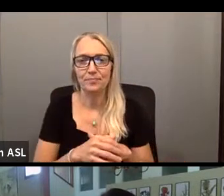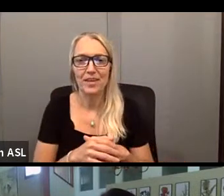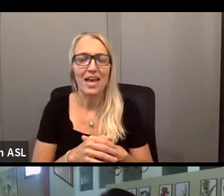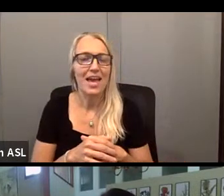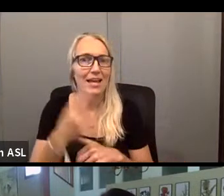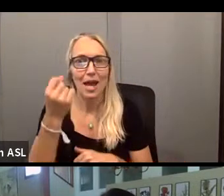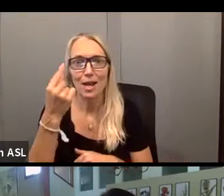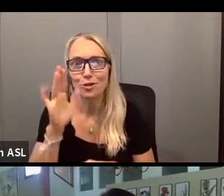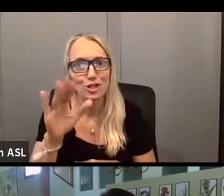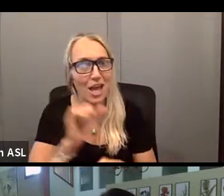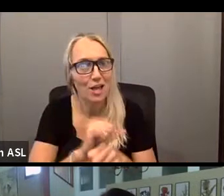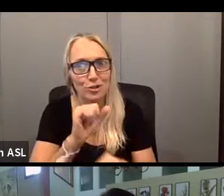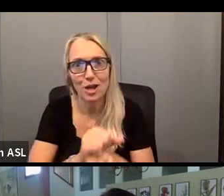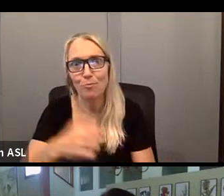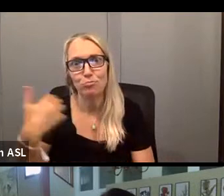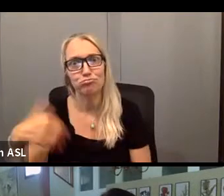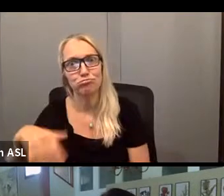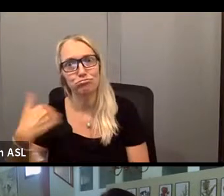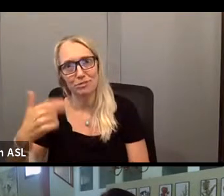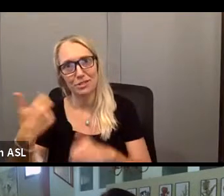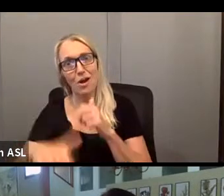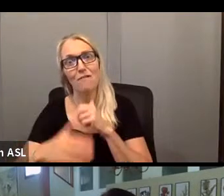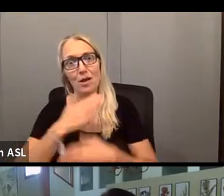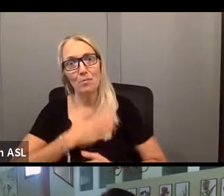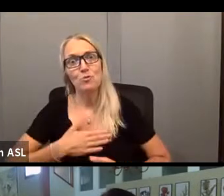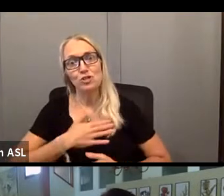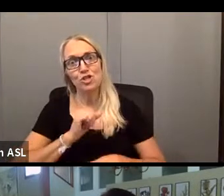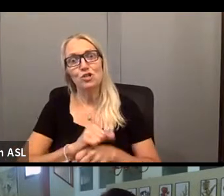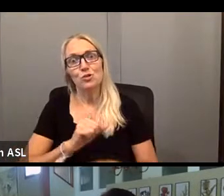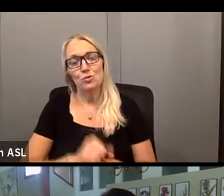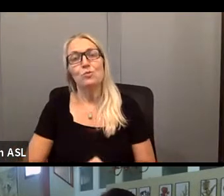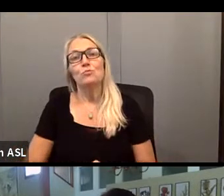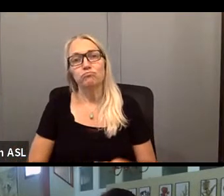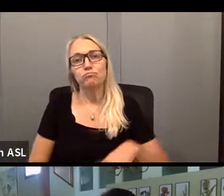task is huge, and I appreciate your work.